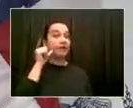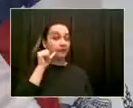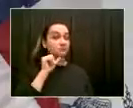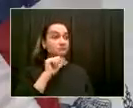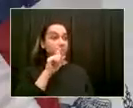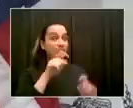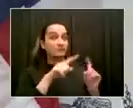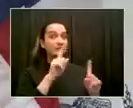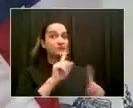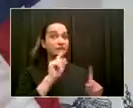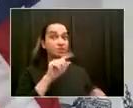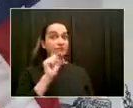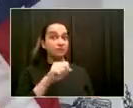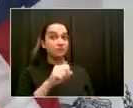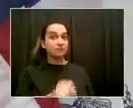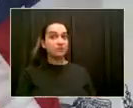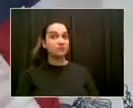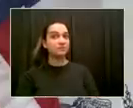To me,